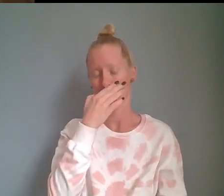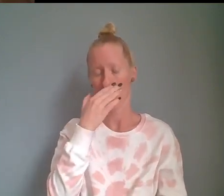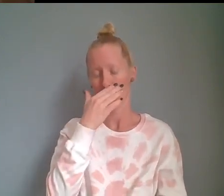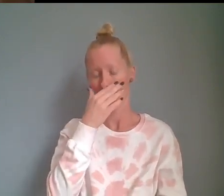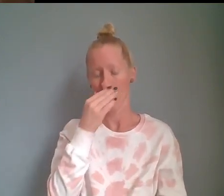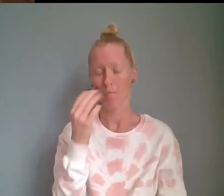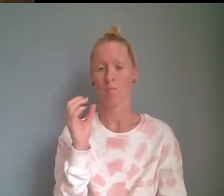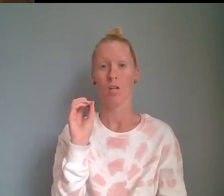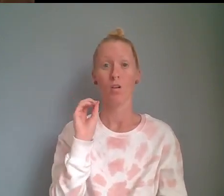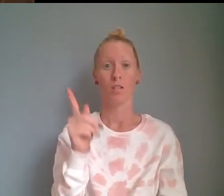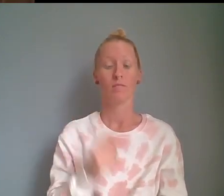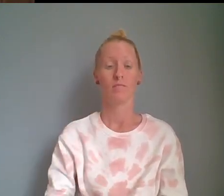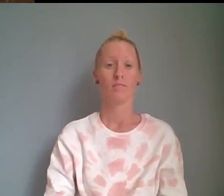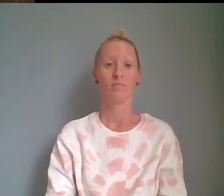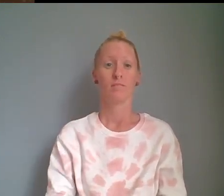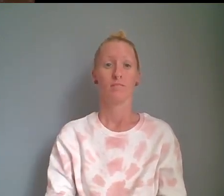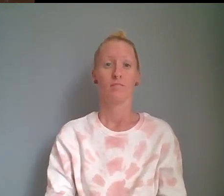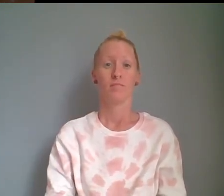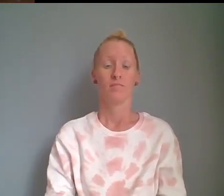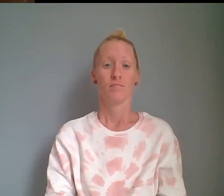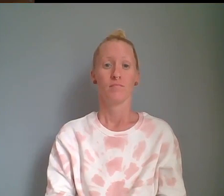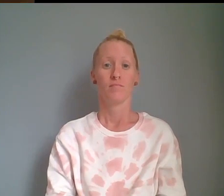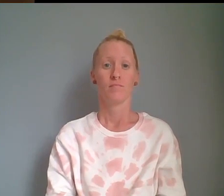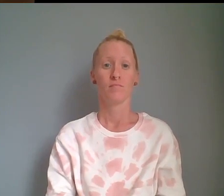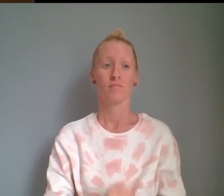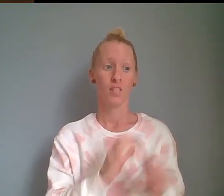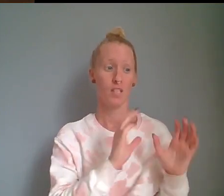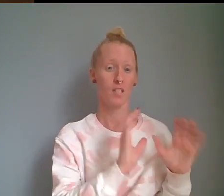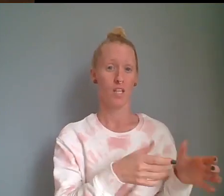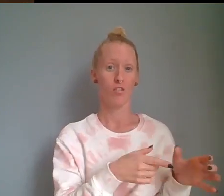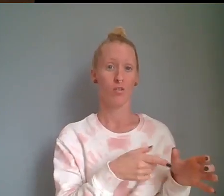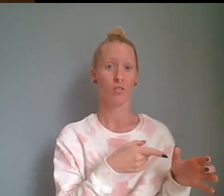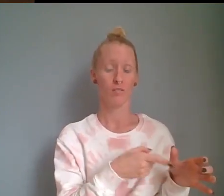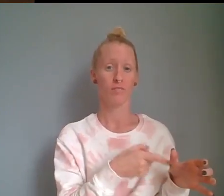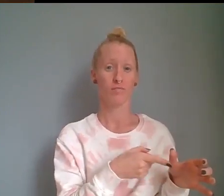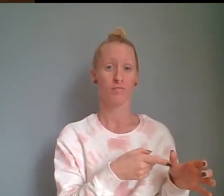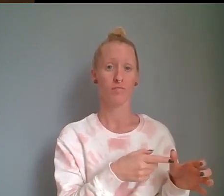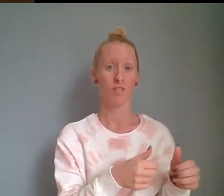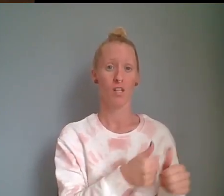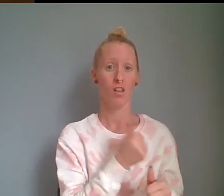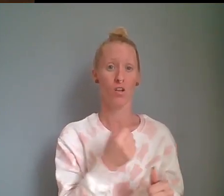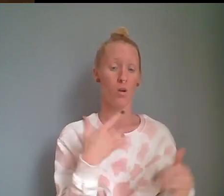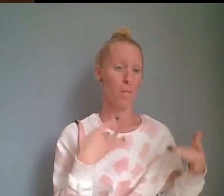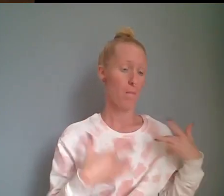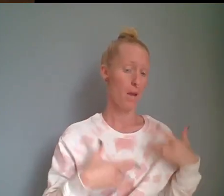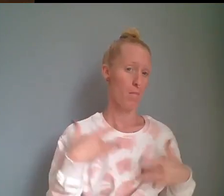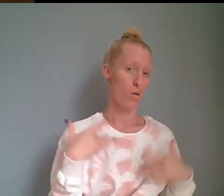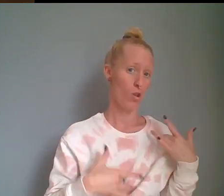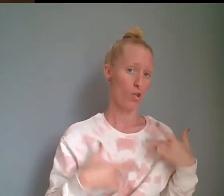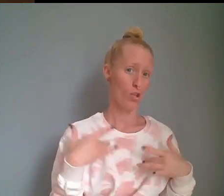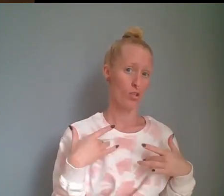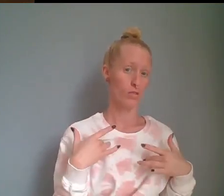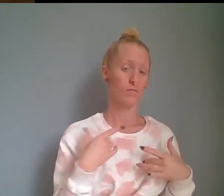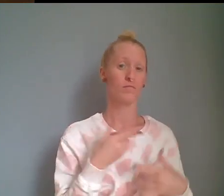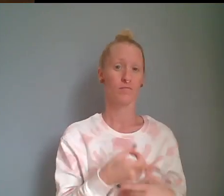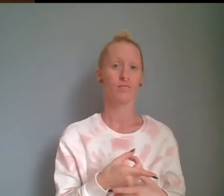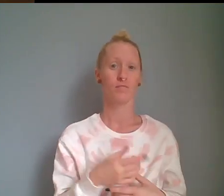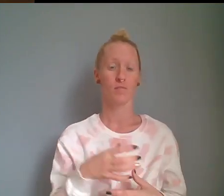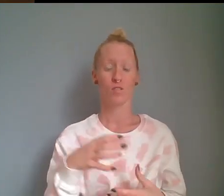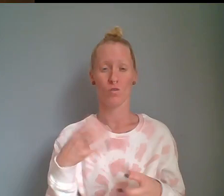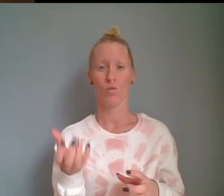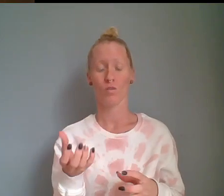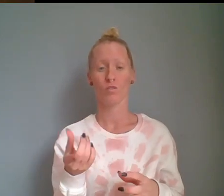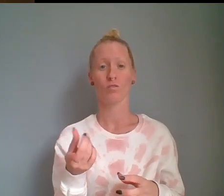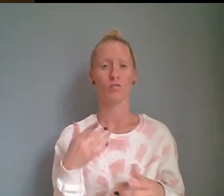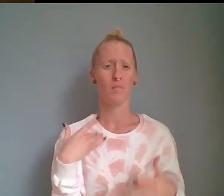Okay. The other category of mood disorders that I mentioned are bipolar disorders. And as I said,